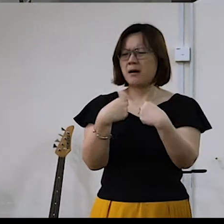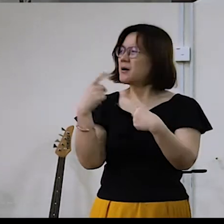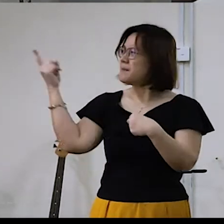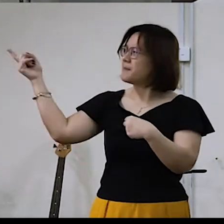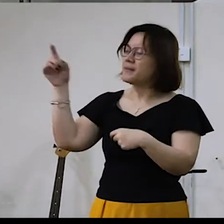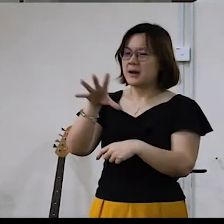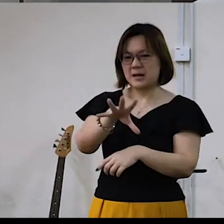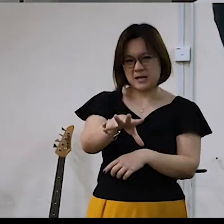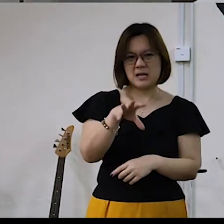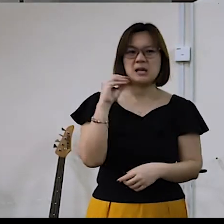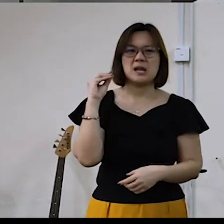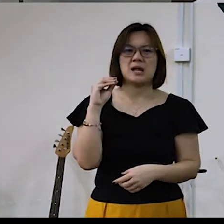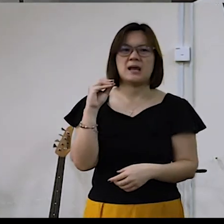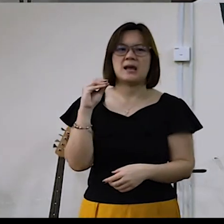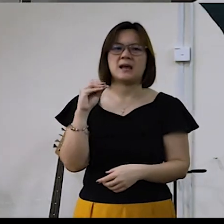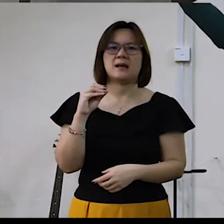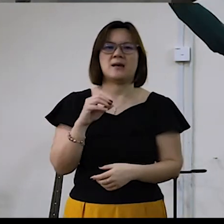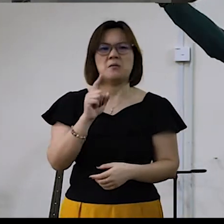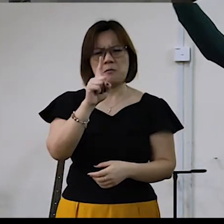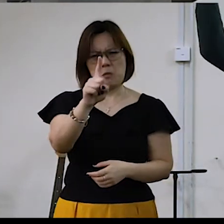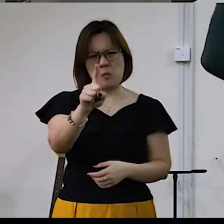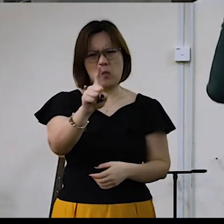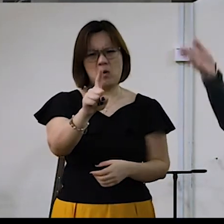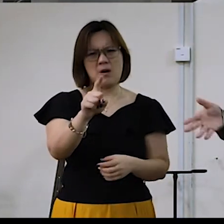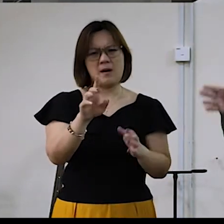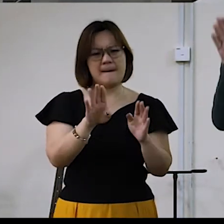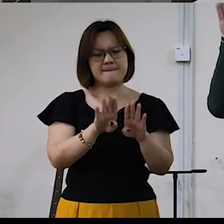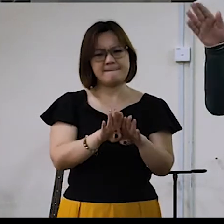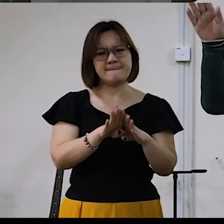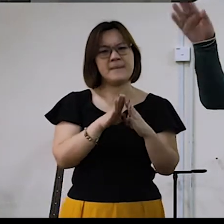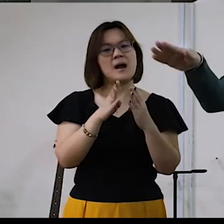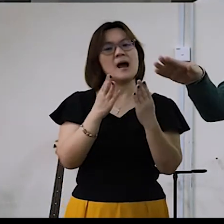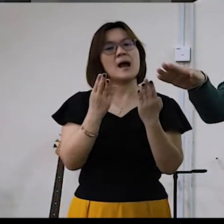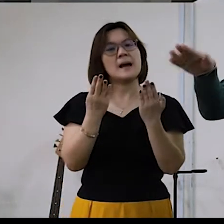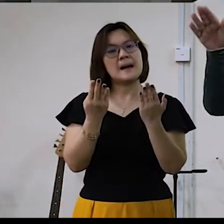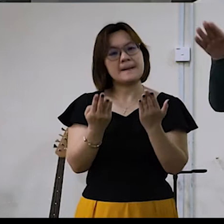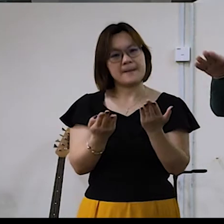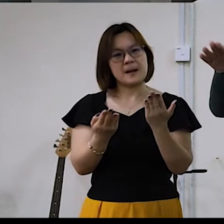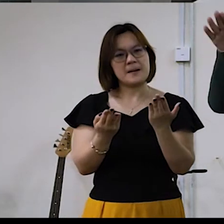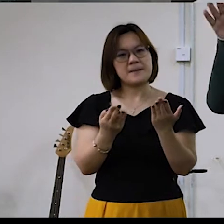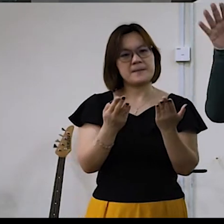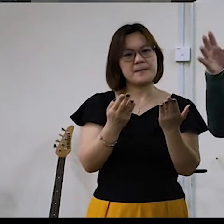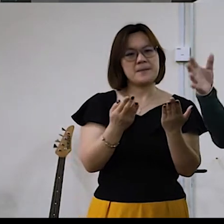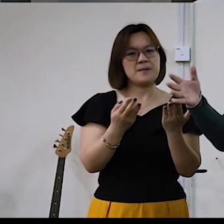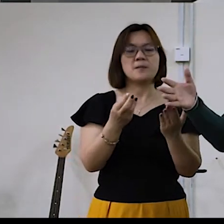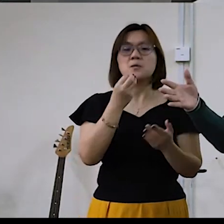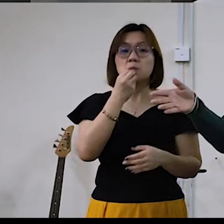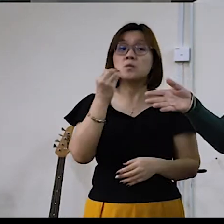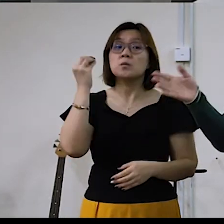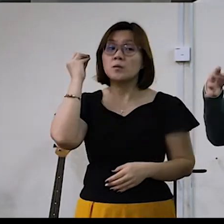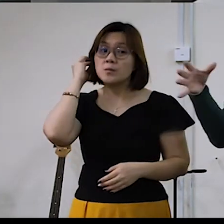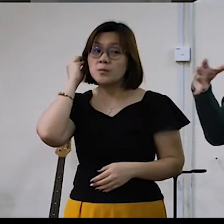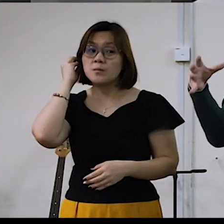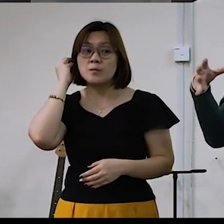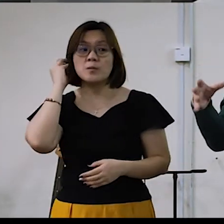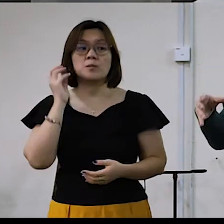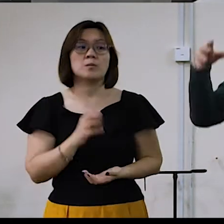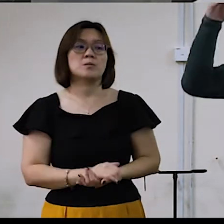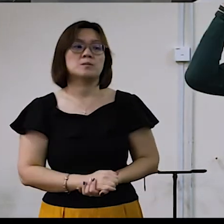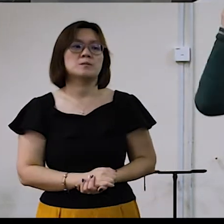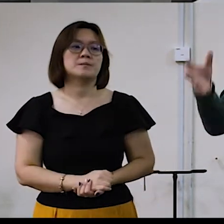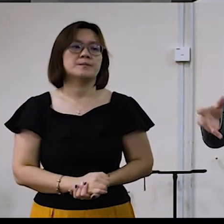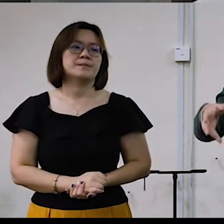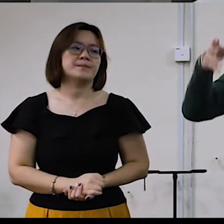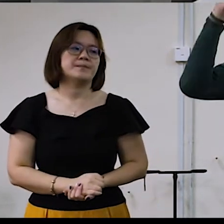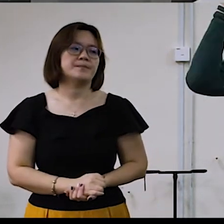has blessed us. Take the Bible home and make sure you don't collect dust. Jangan masukkan habuk.